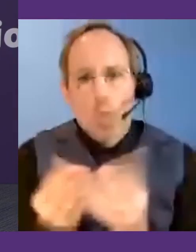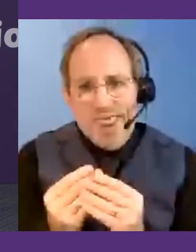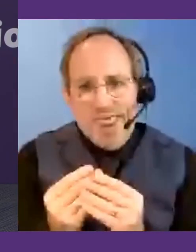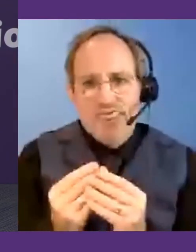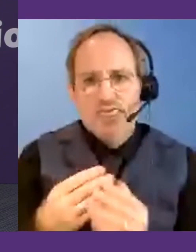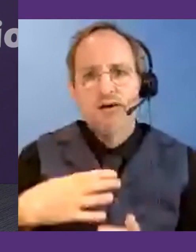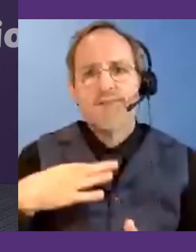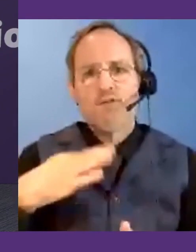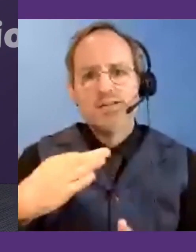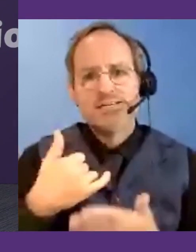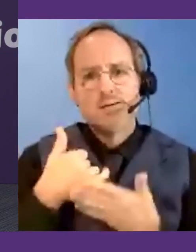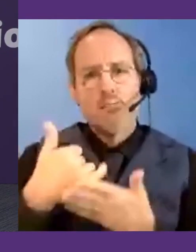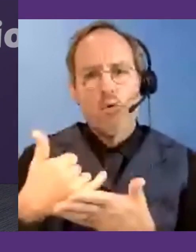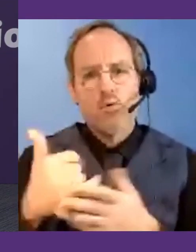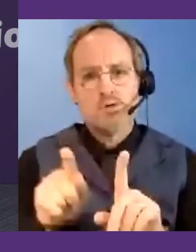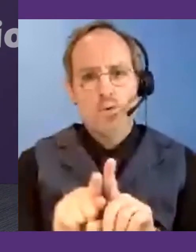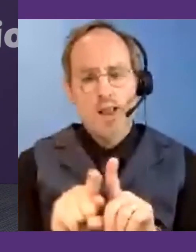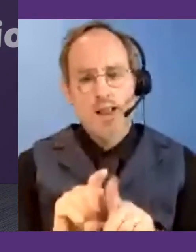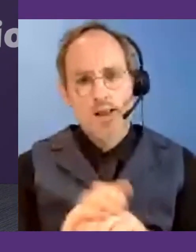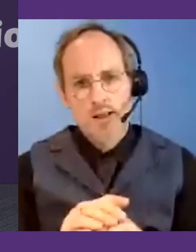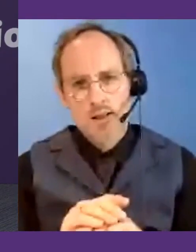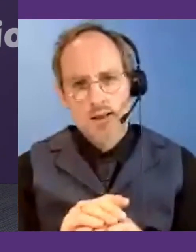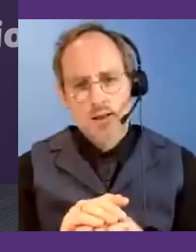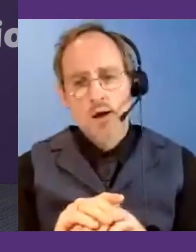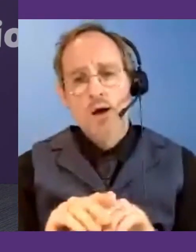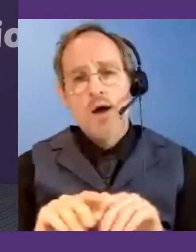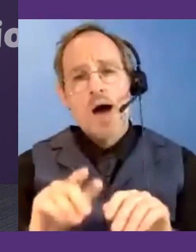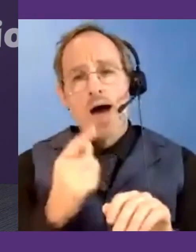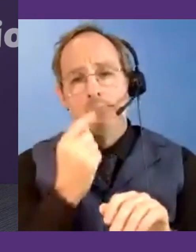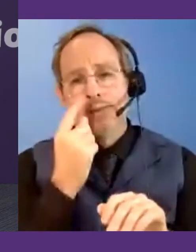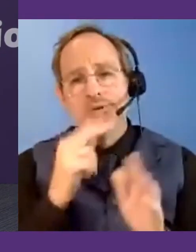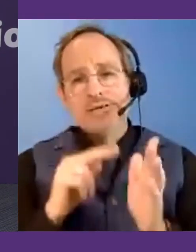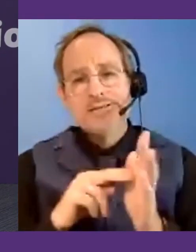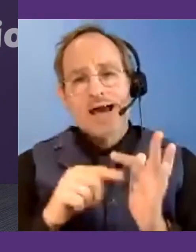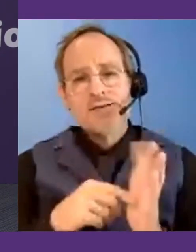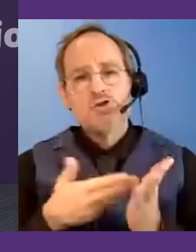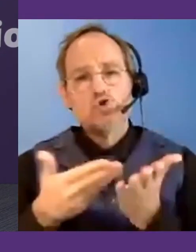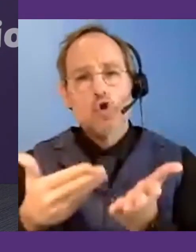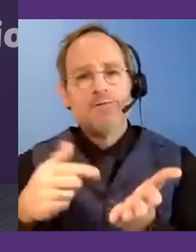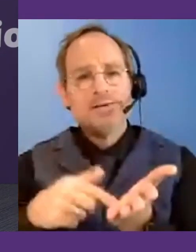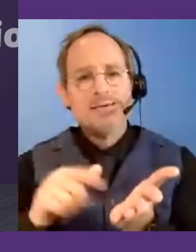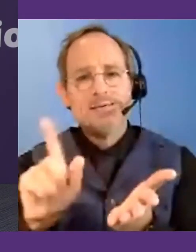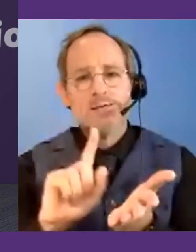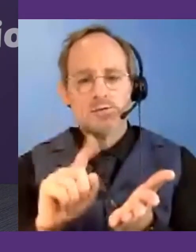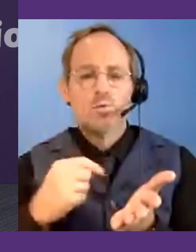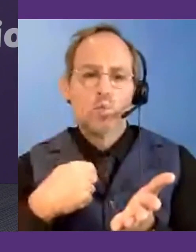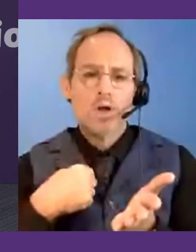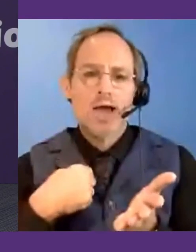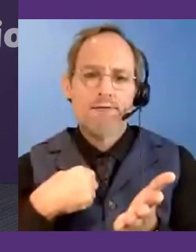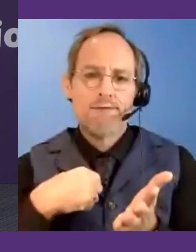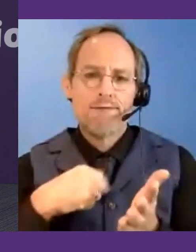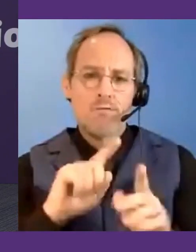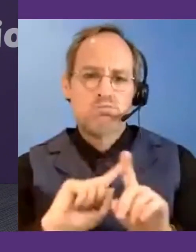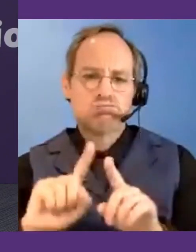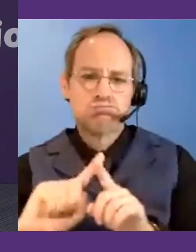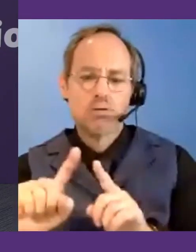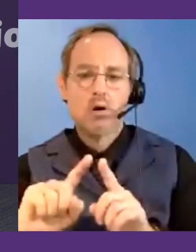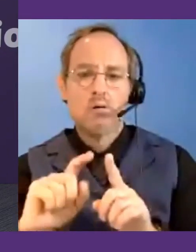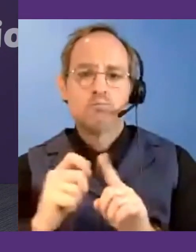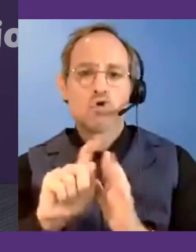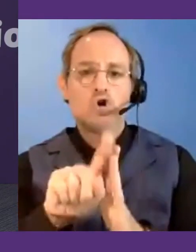thing with the AbilityNet service is that although we do these projects, that support is